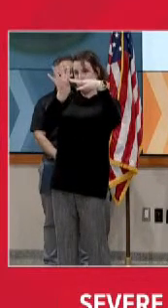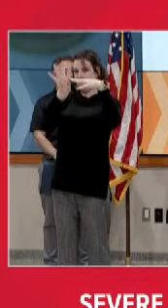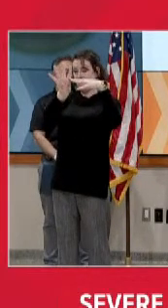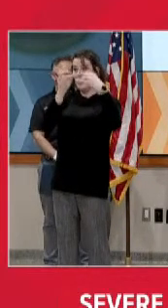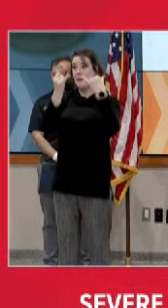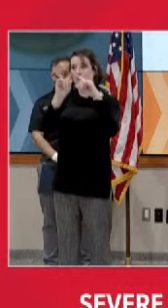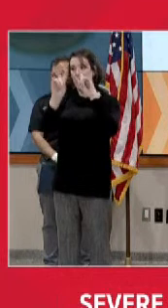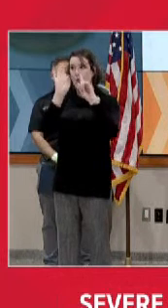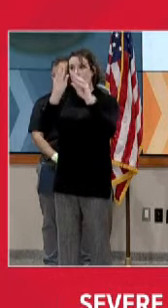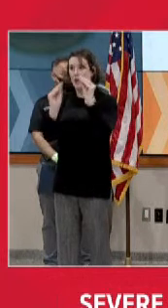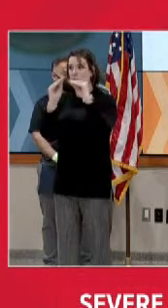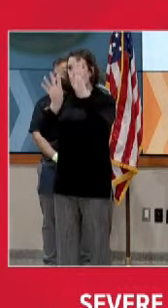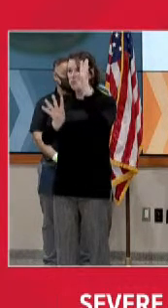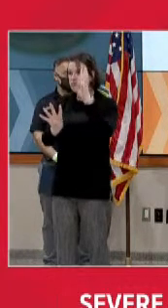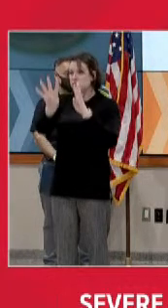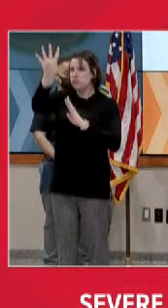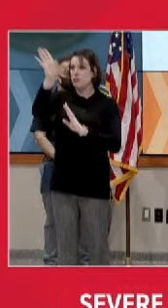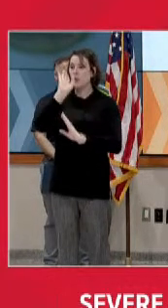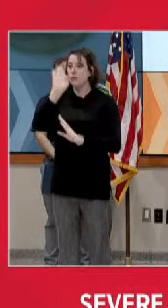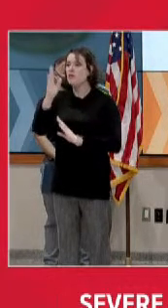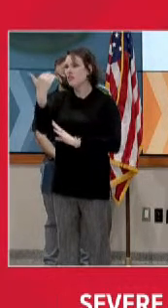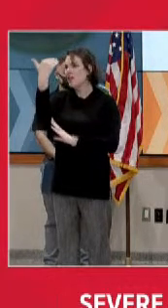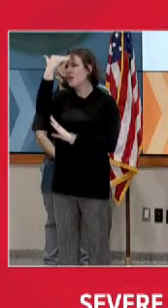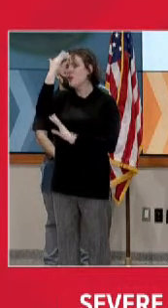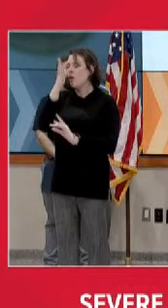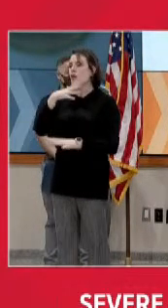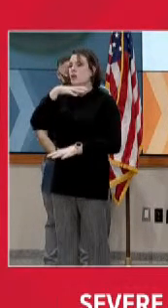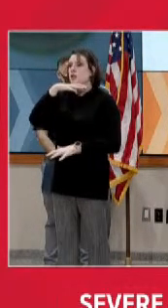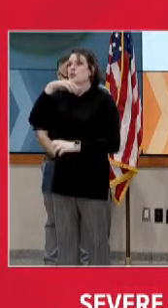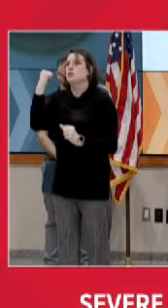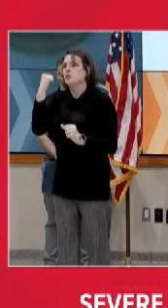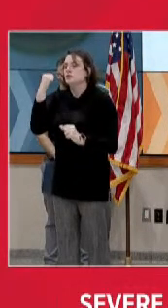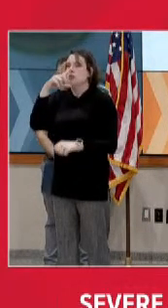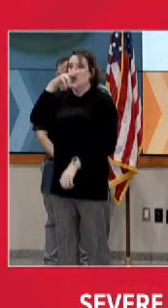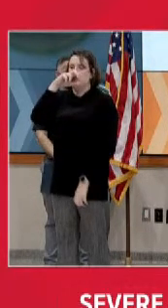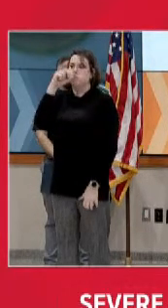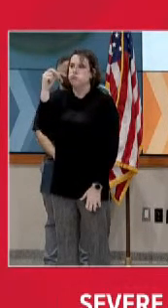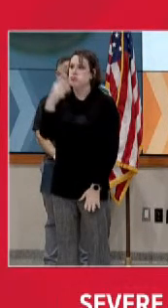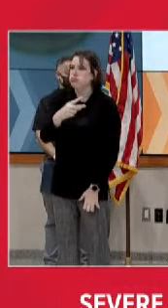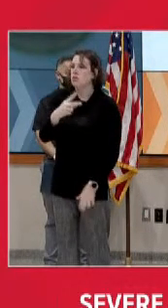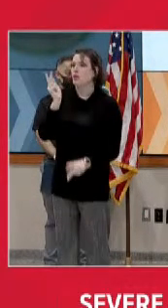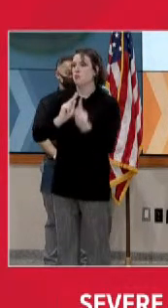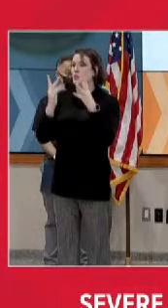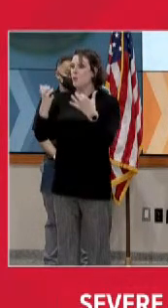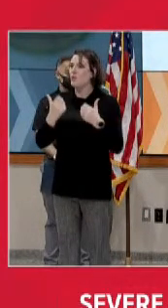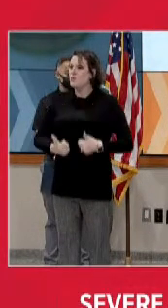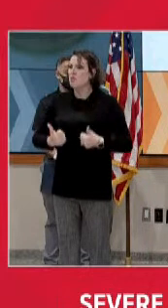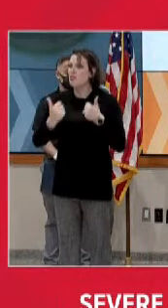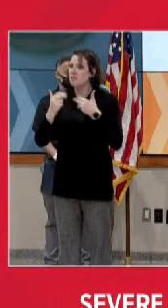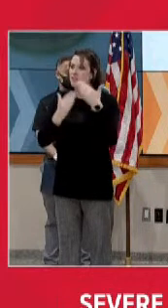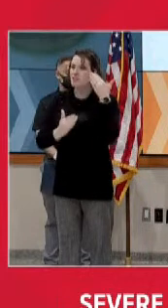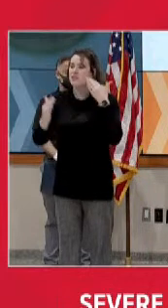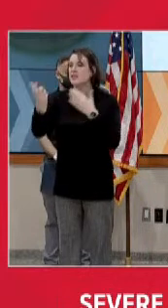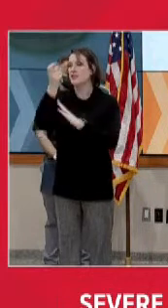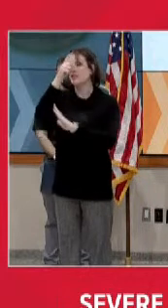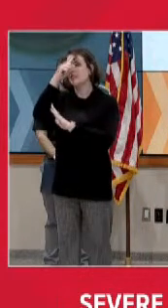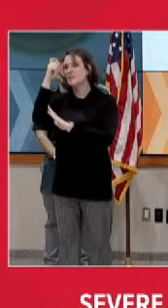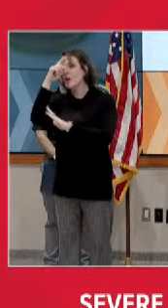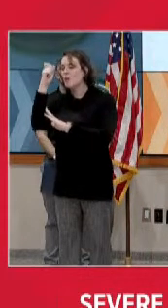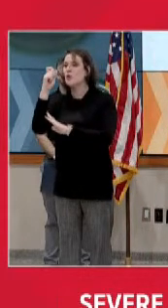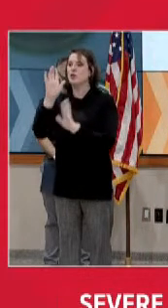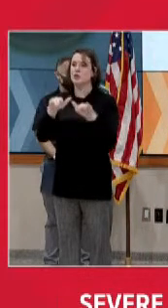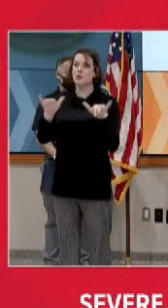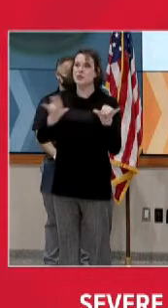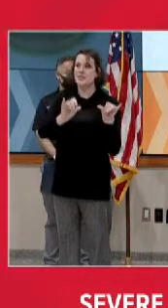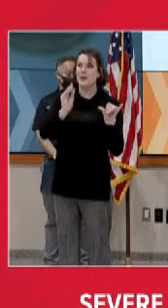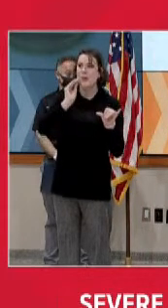is exhausting. I know we all want to move on with their lives. It's summer. People have the children at home. They need to work. Folks are out of